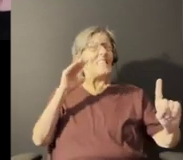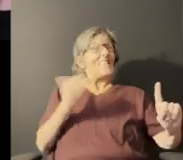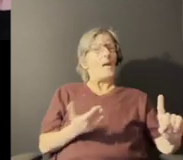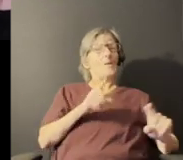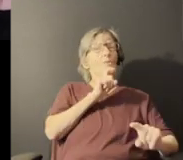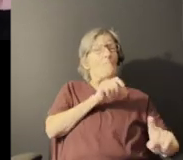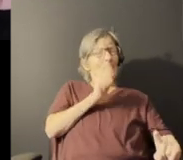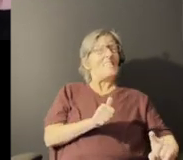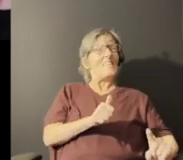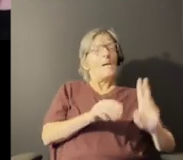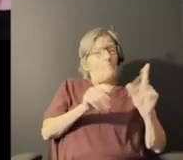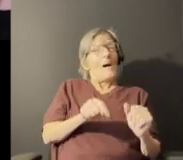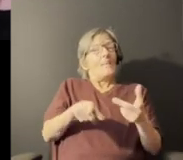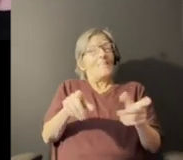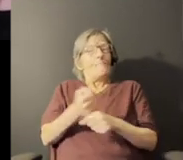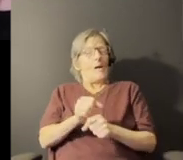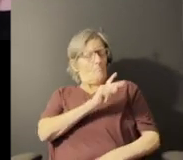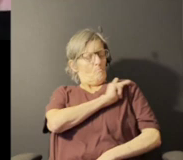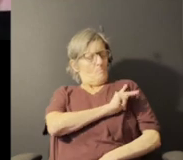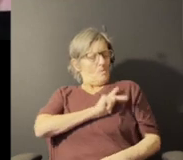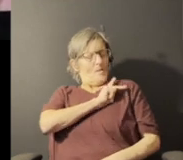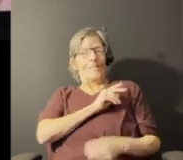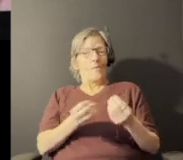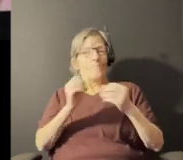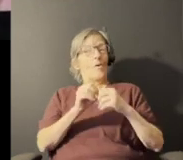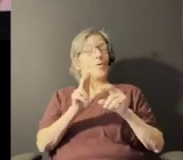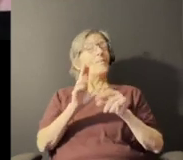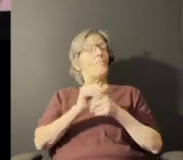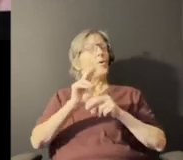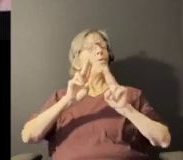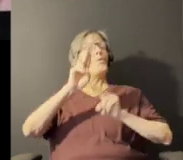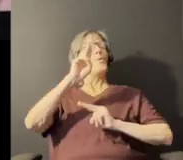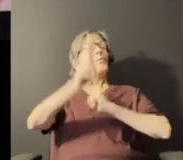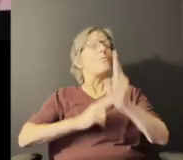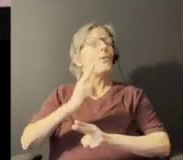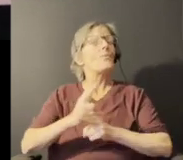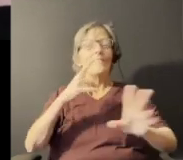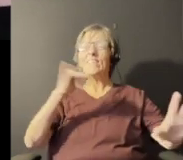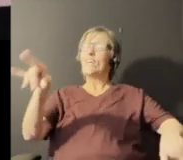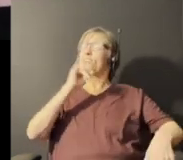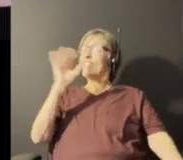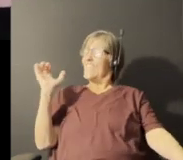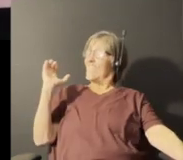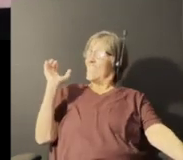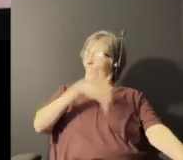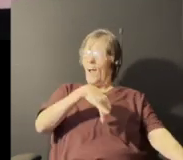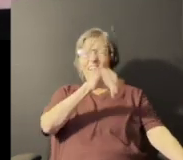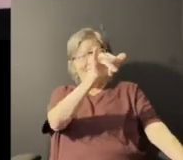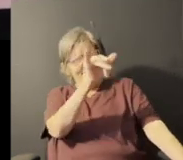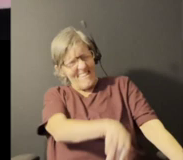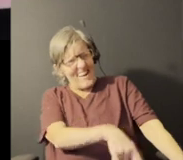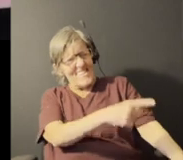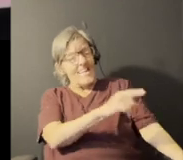doesn't seem like it should be, but when you make it more personal, you make it a little more universal. You know, that is the strangest thing